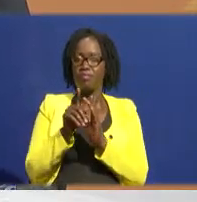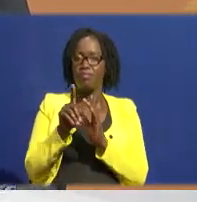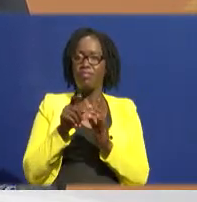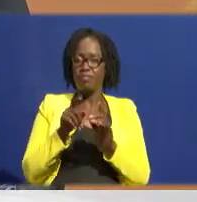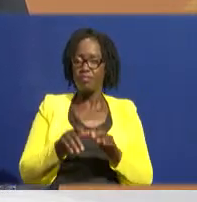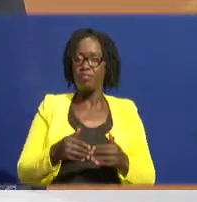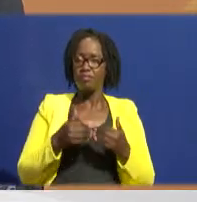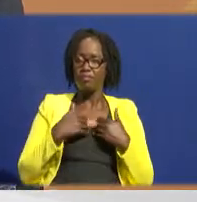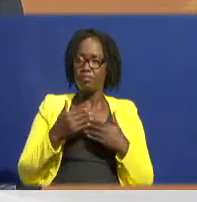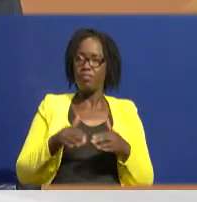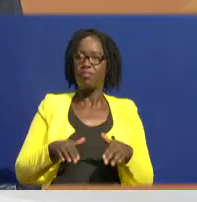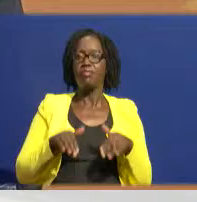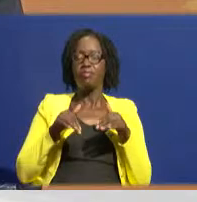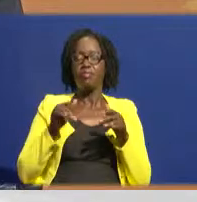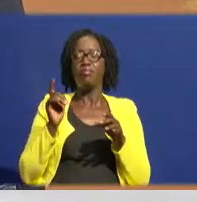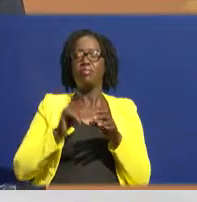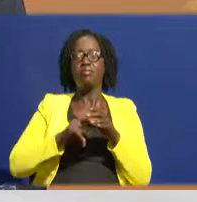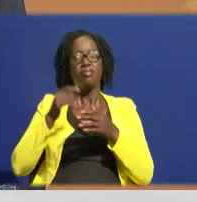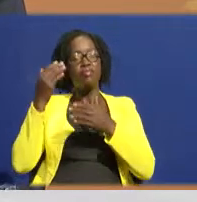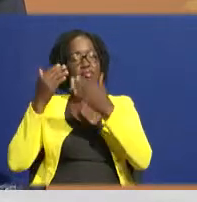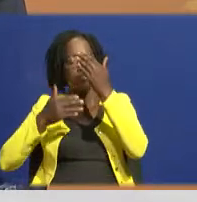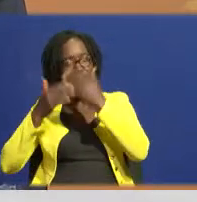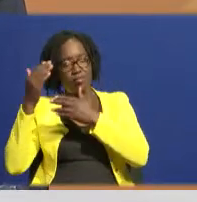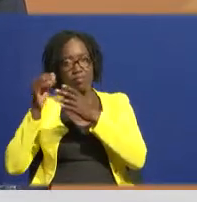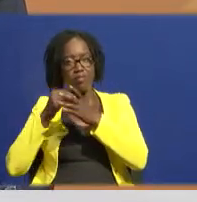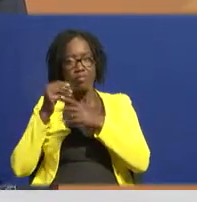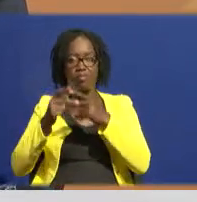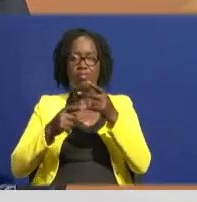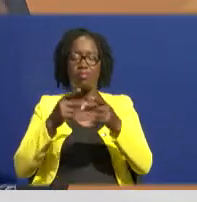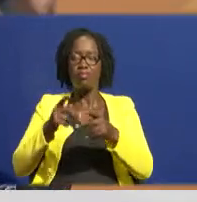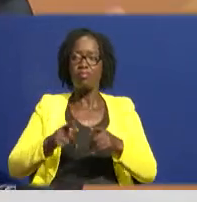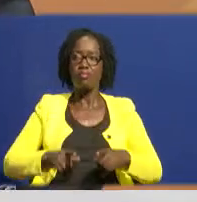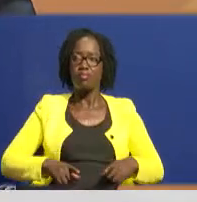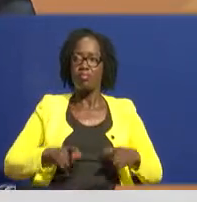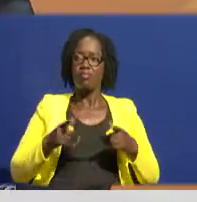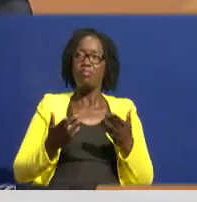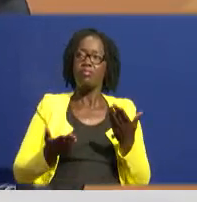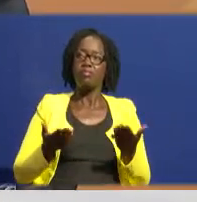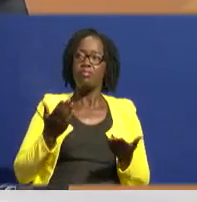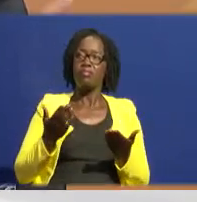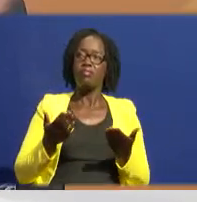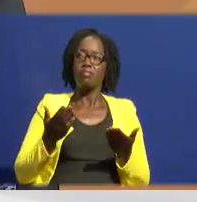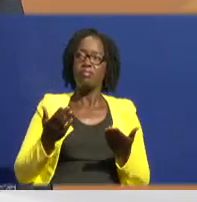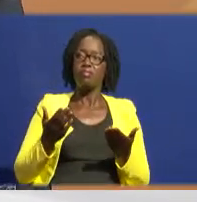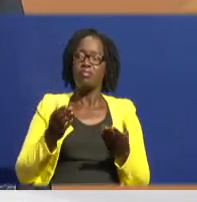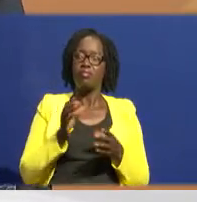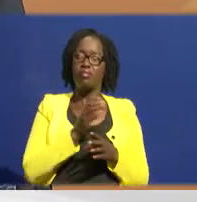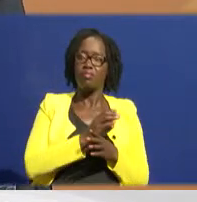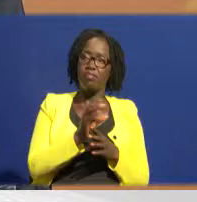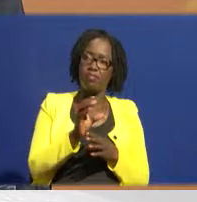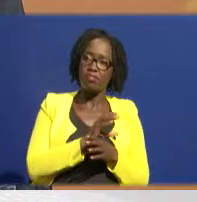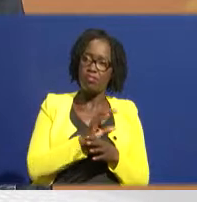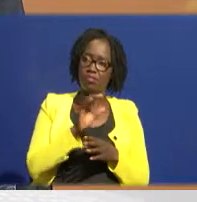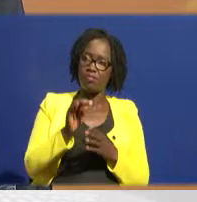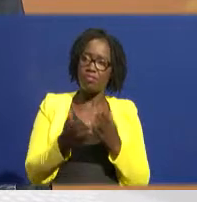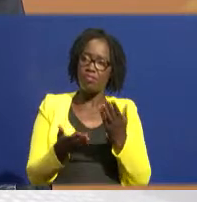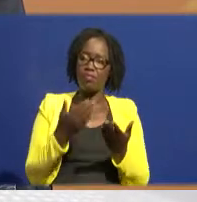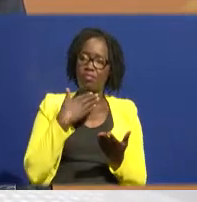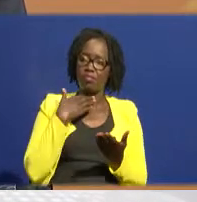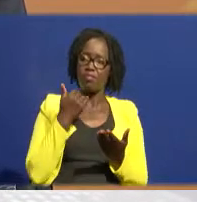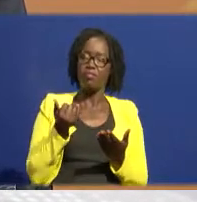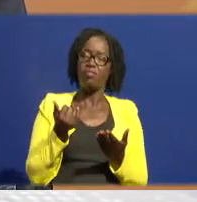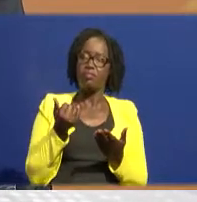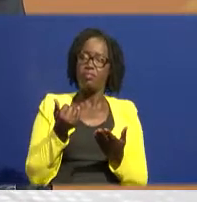they wait either to go to the university or even to progress life either through a career that they may want